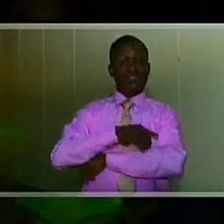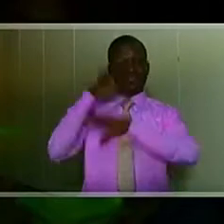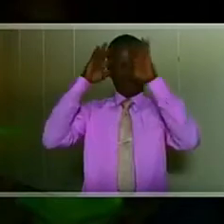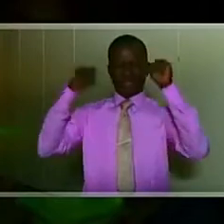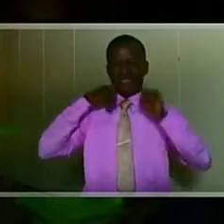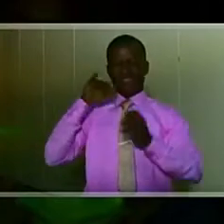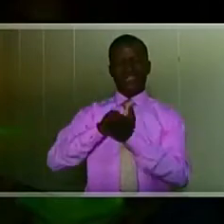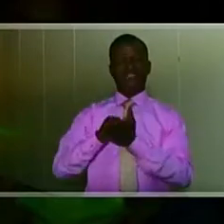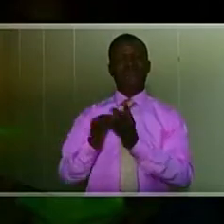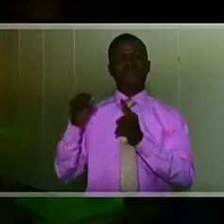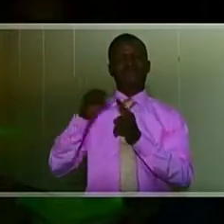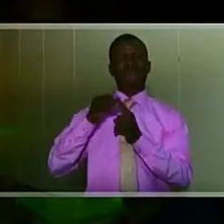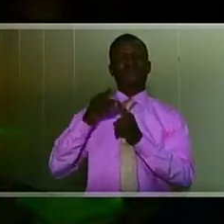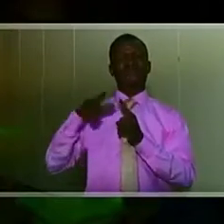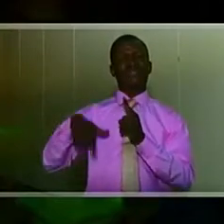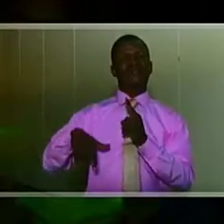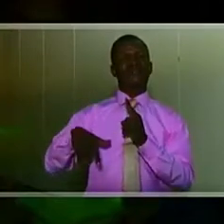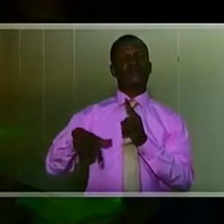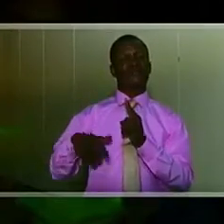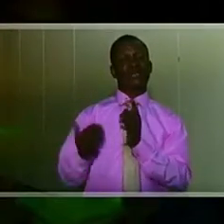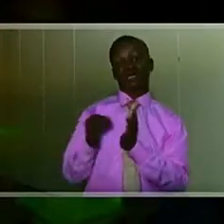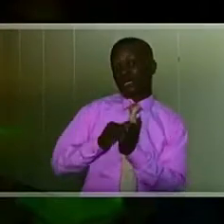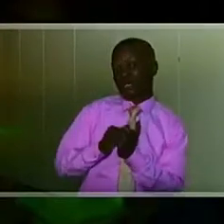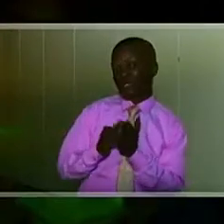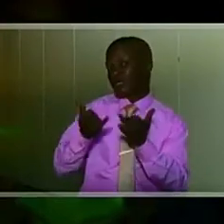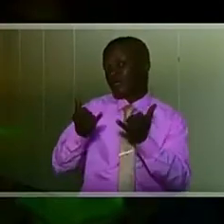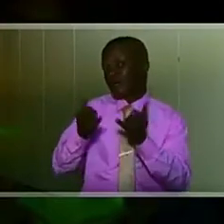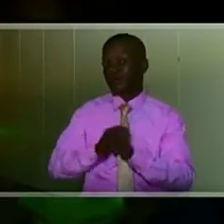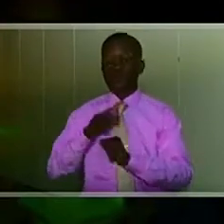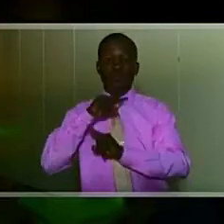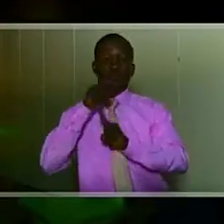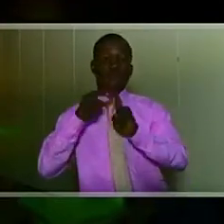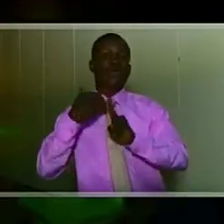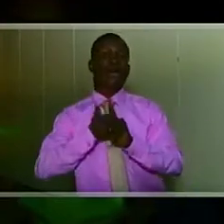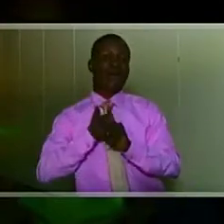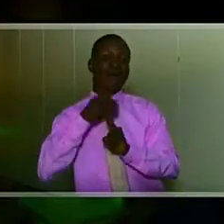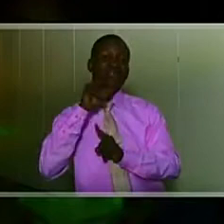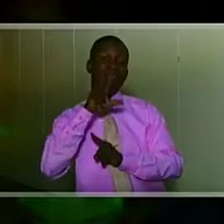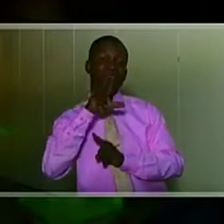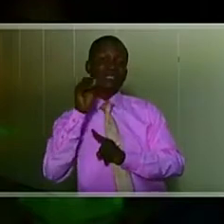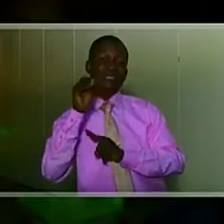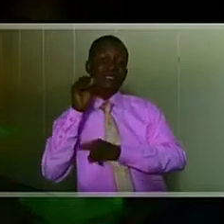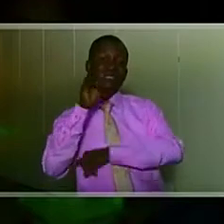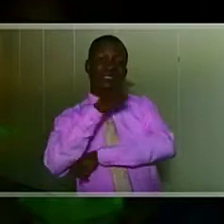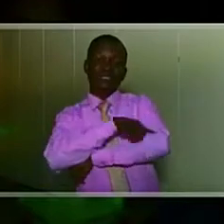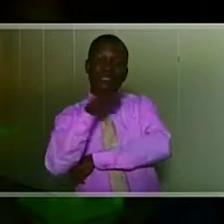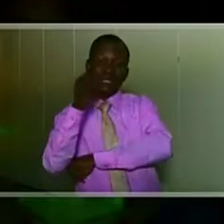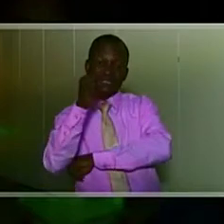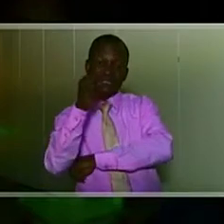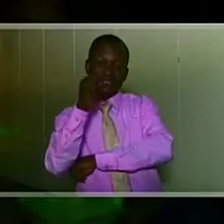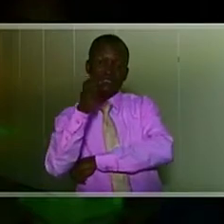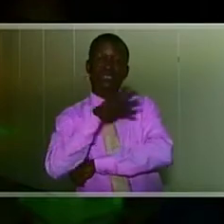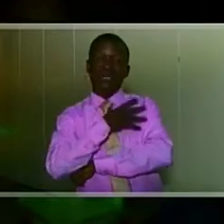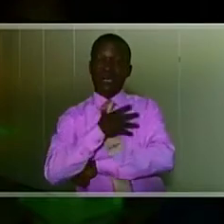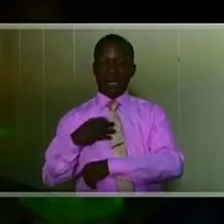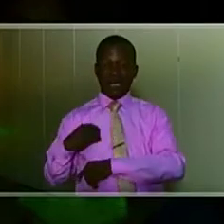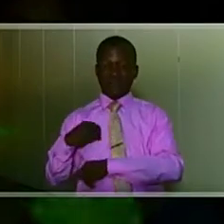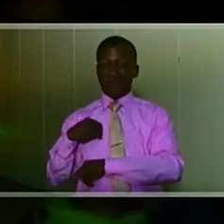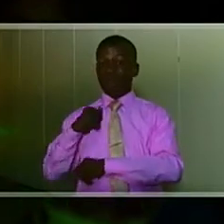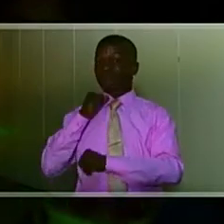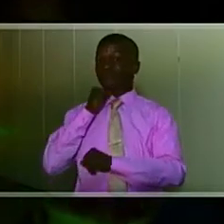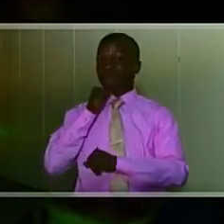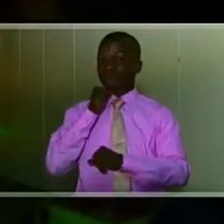time. And now we have been dealt with. So when you have 30 days, and you said nothing to the